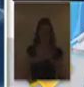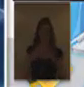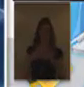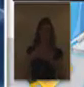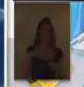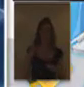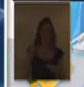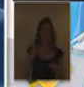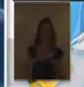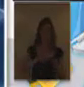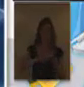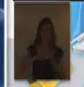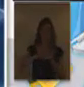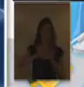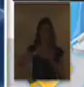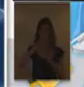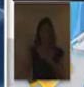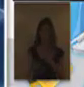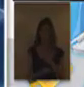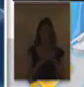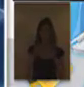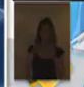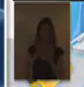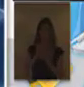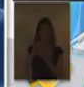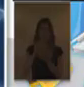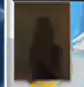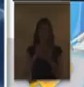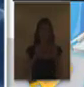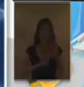So again, very easy to develop all these